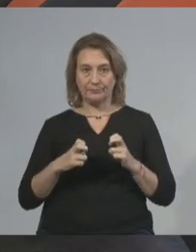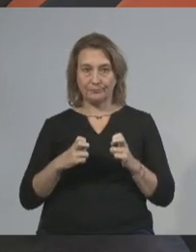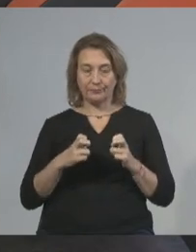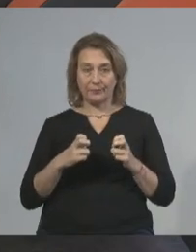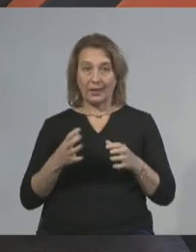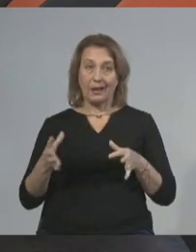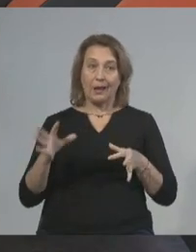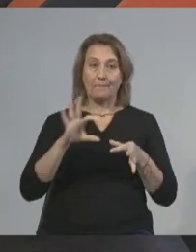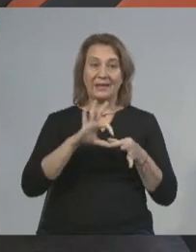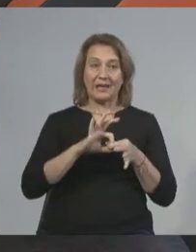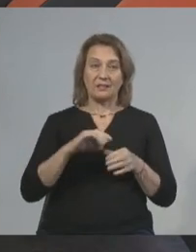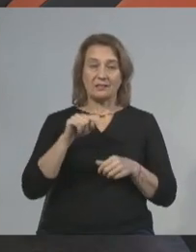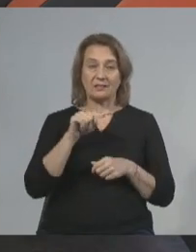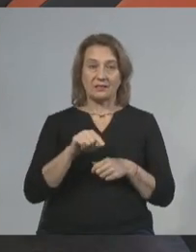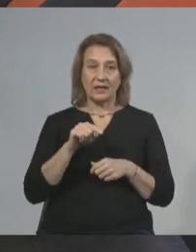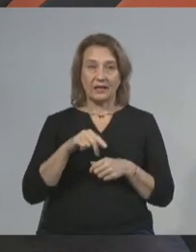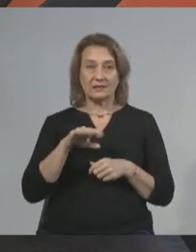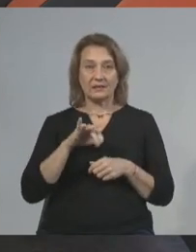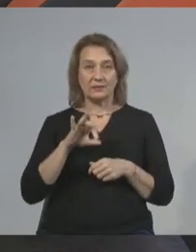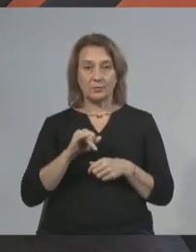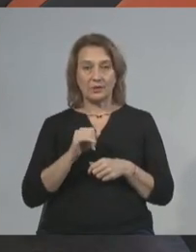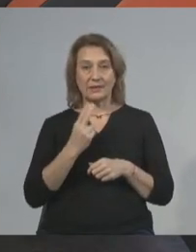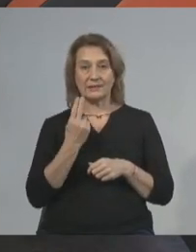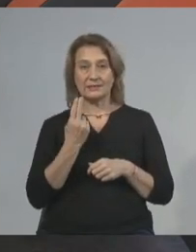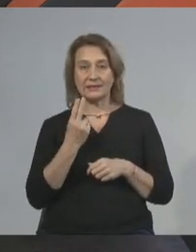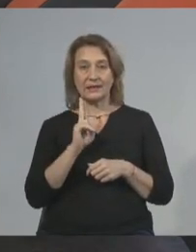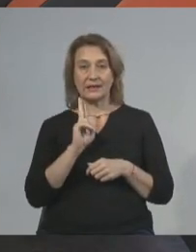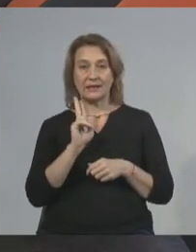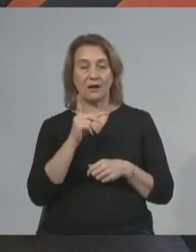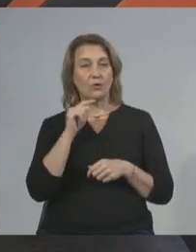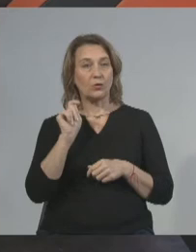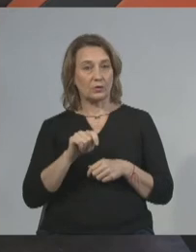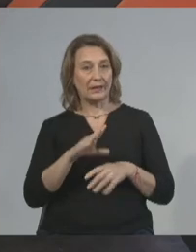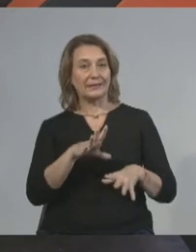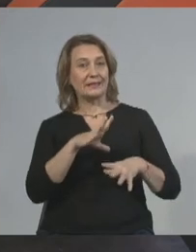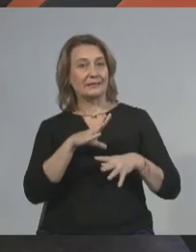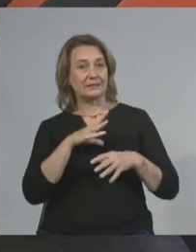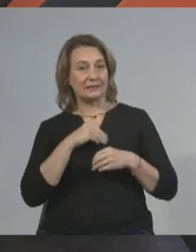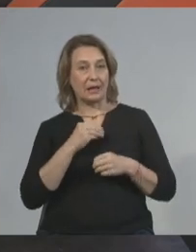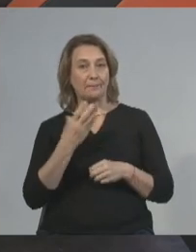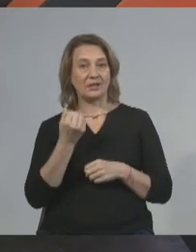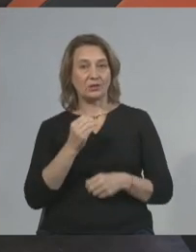online by vitaly ryback analyst and you introduce ukraine